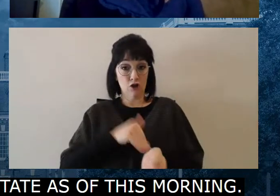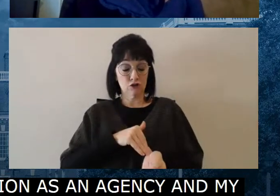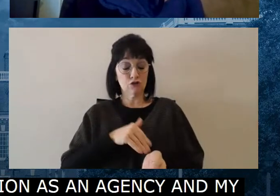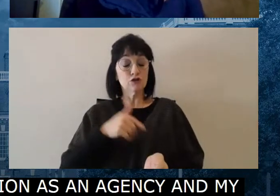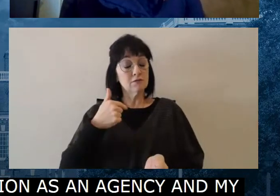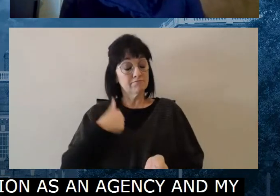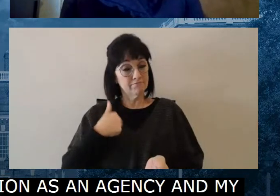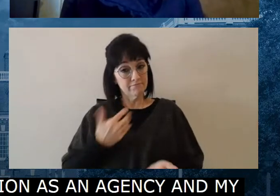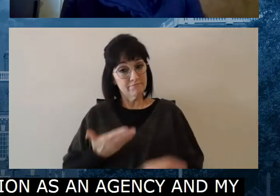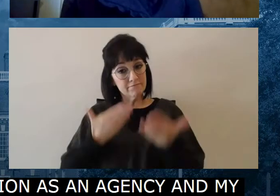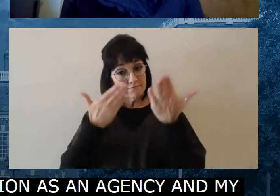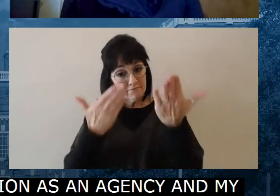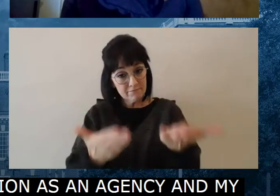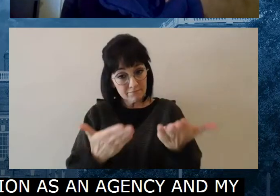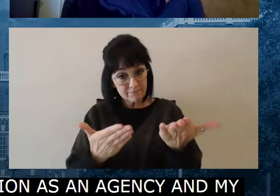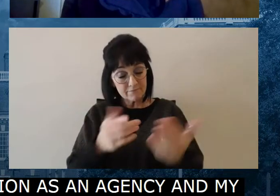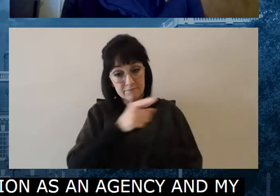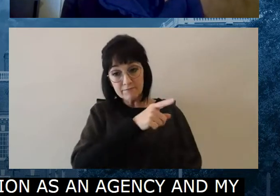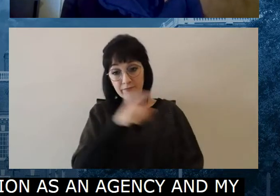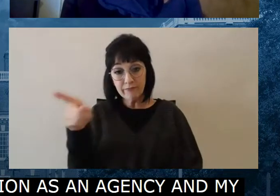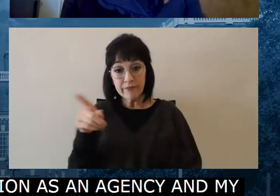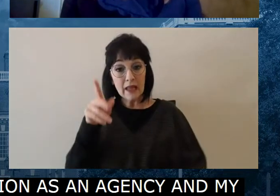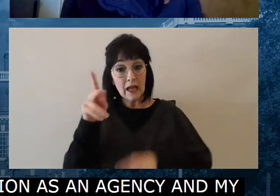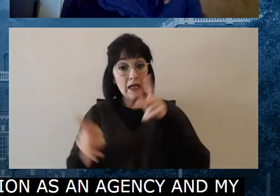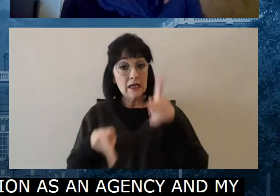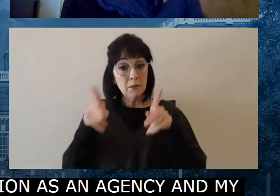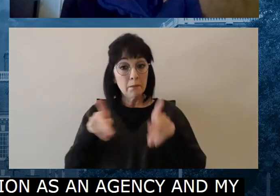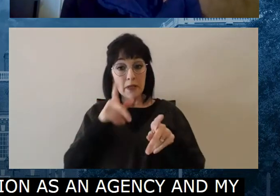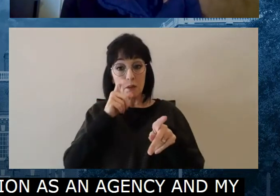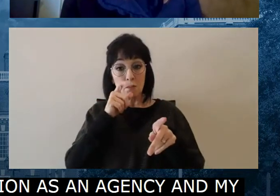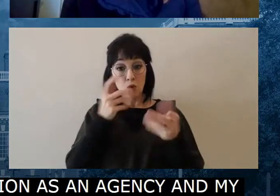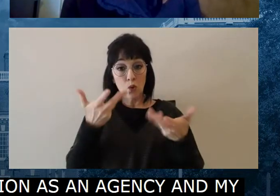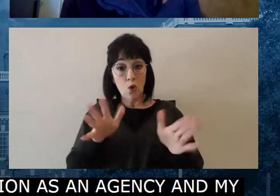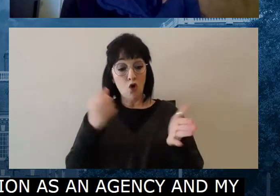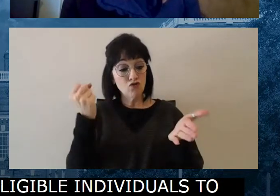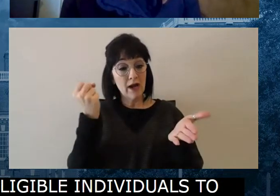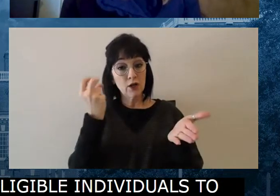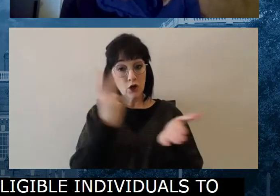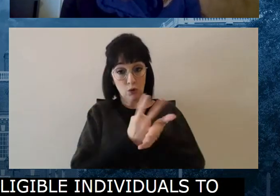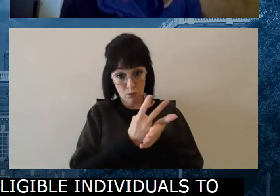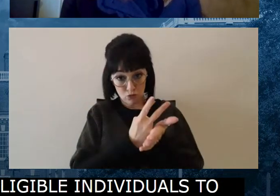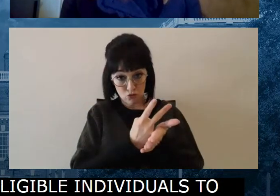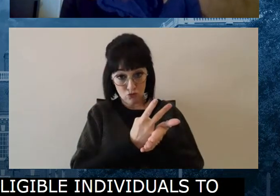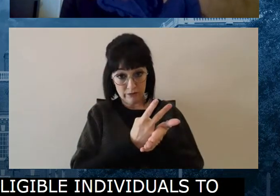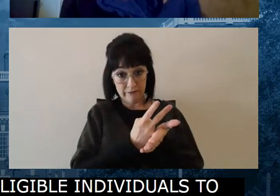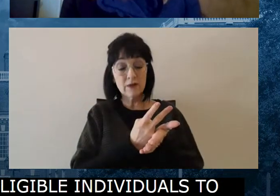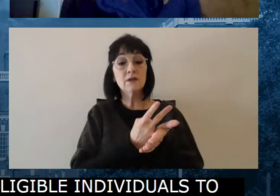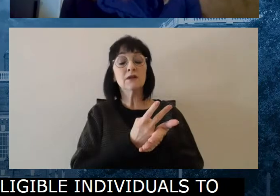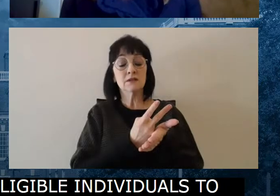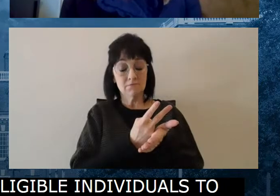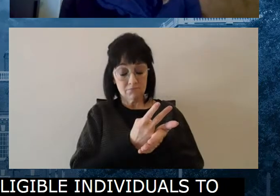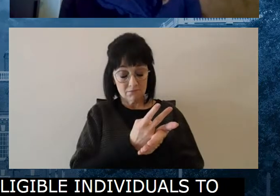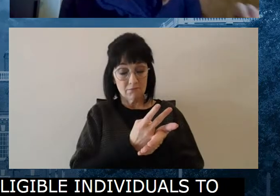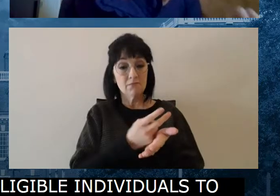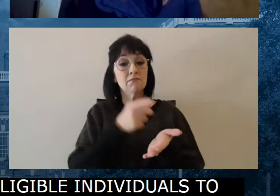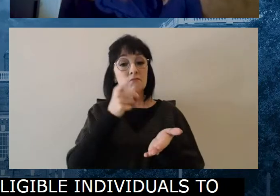eligible individuals to get vaccinated with the first vaccine available to